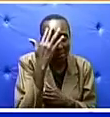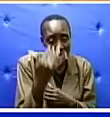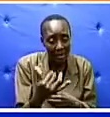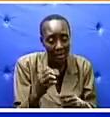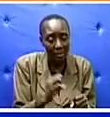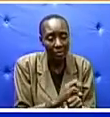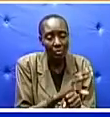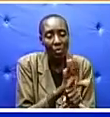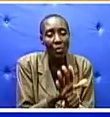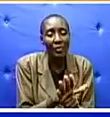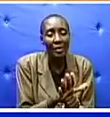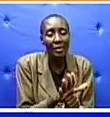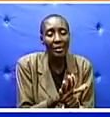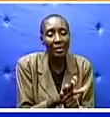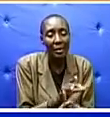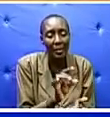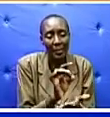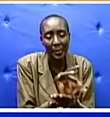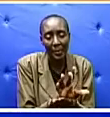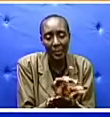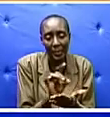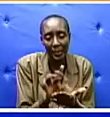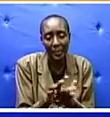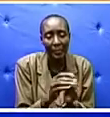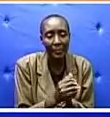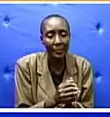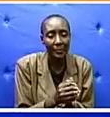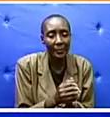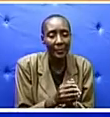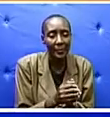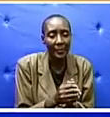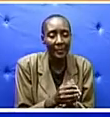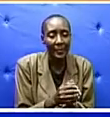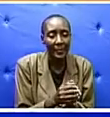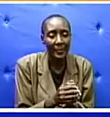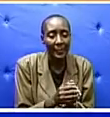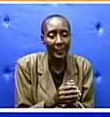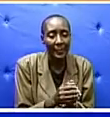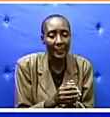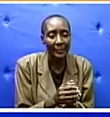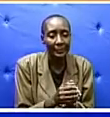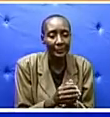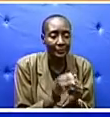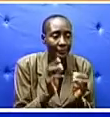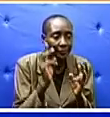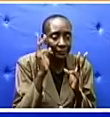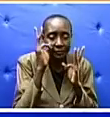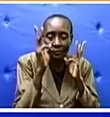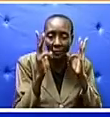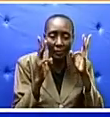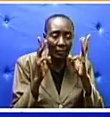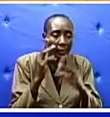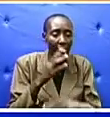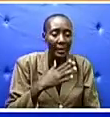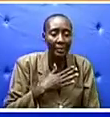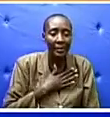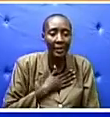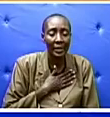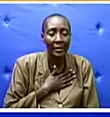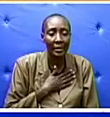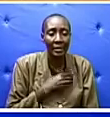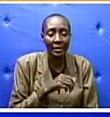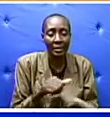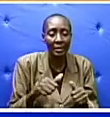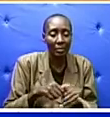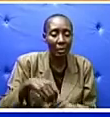because of lack of jobs. It has gone really high, and my biggest worry is not even with the